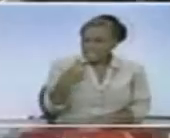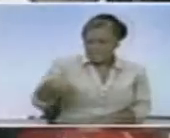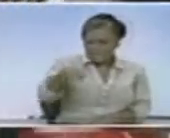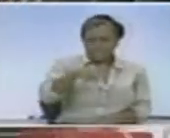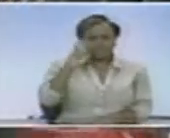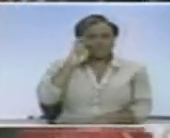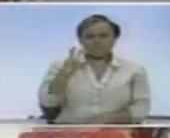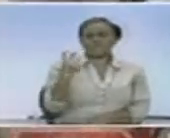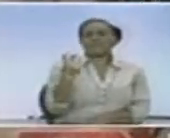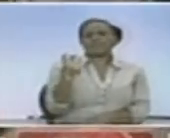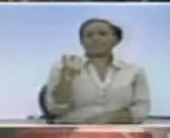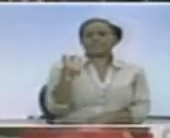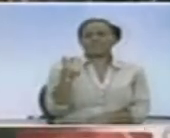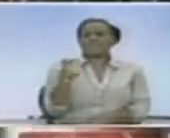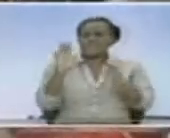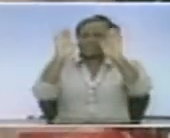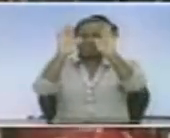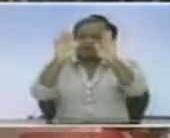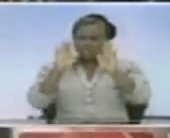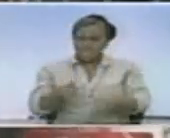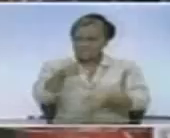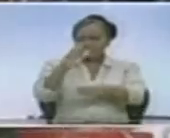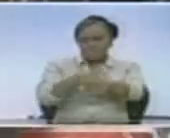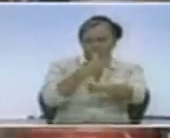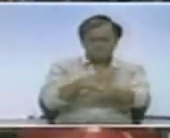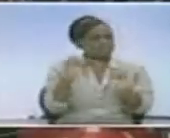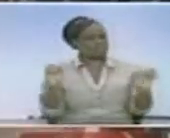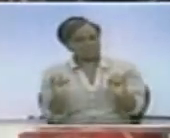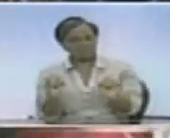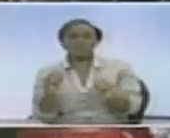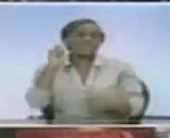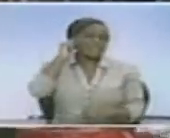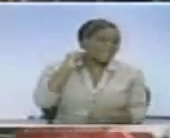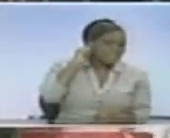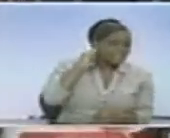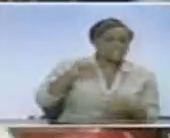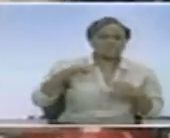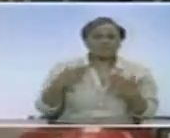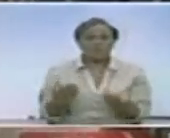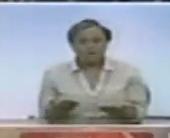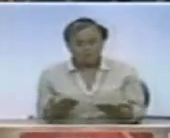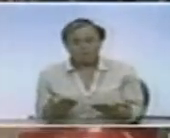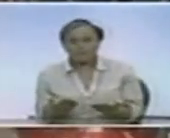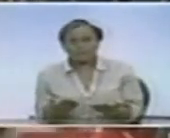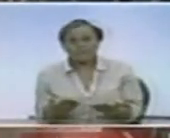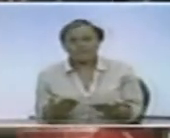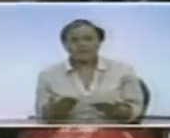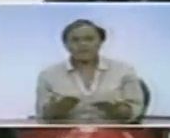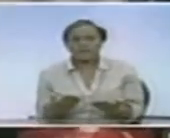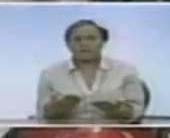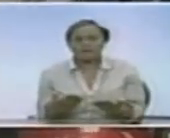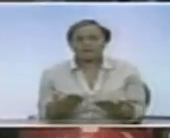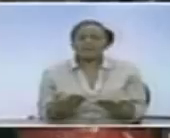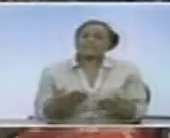look, doesn't matter whether you are a Kikuyu, whether you are a Kalenjin, or whether you are an Arab,